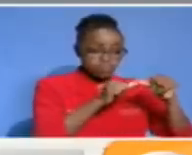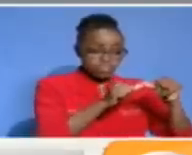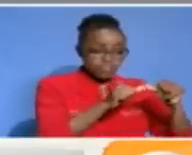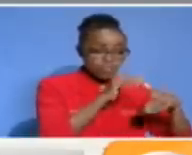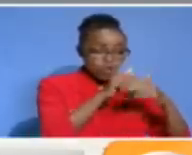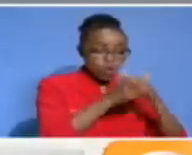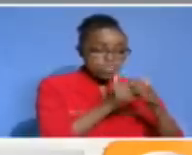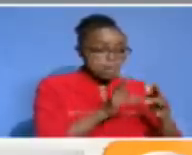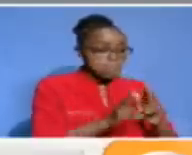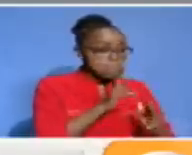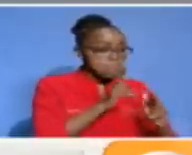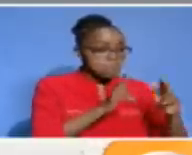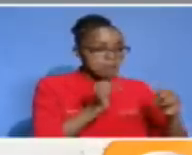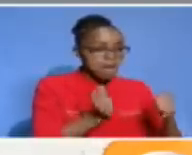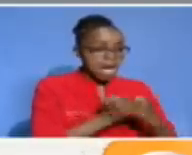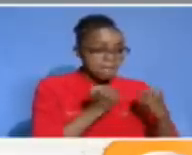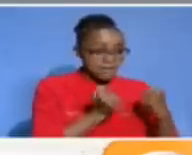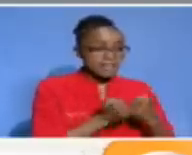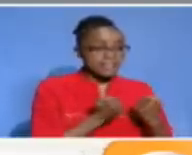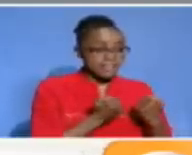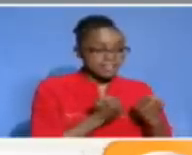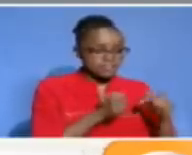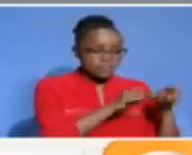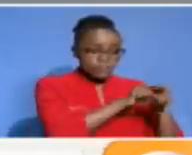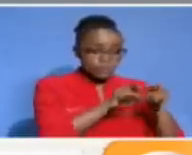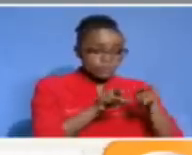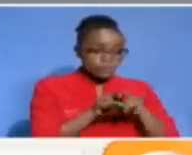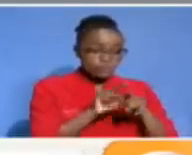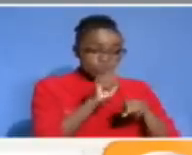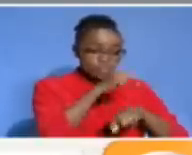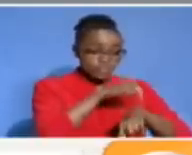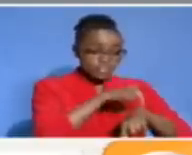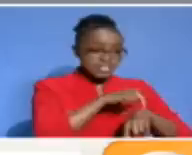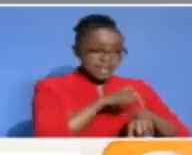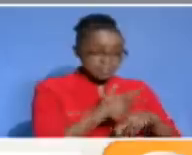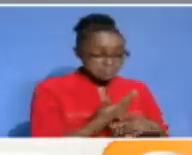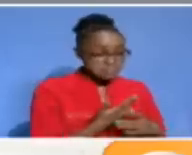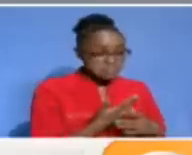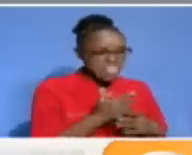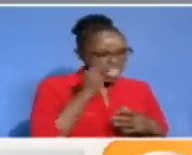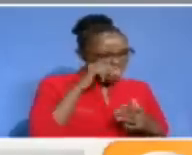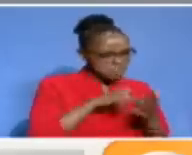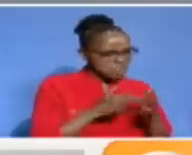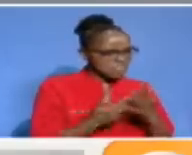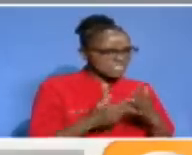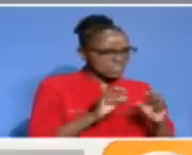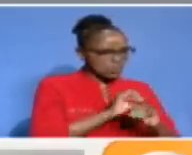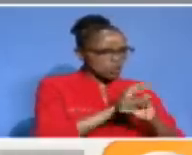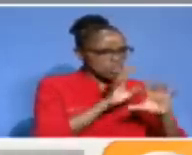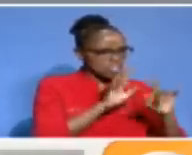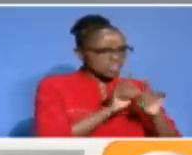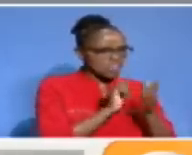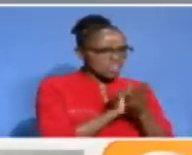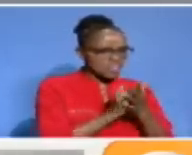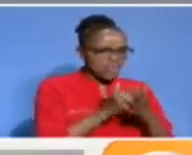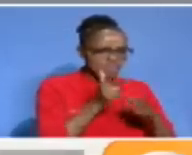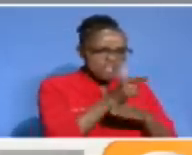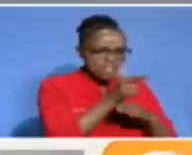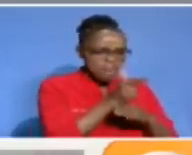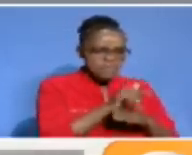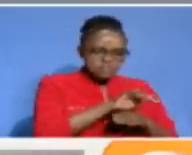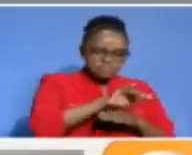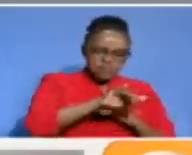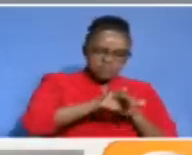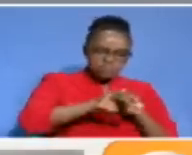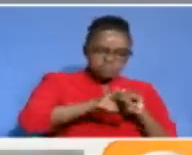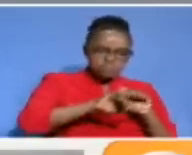all the shooting that was going on. Also, for the first time, I mean, they were clear separation. The media were kept on the